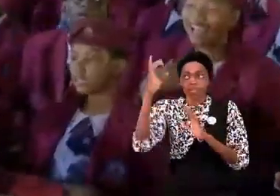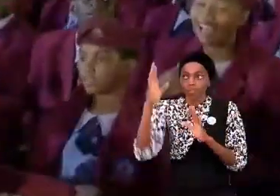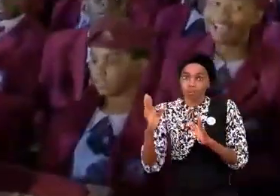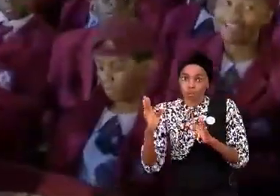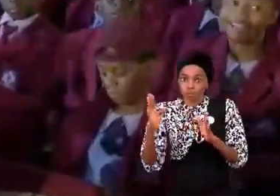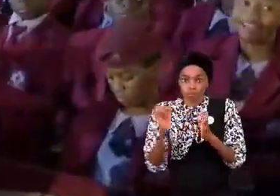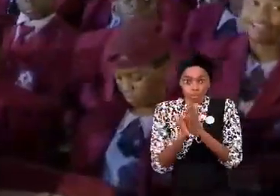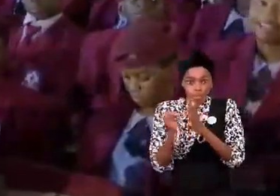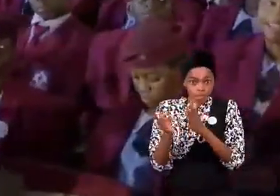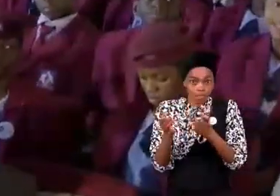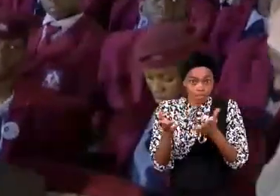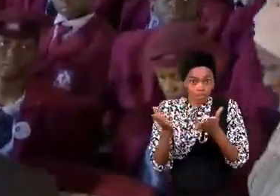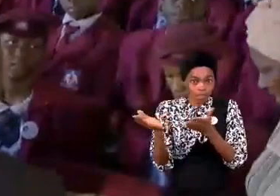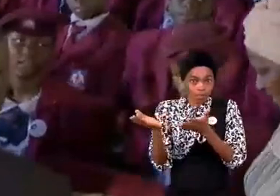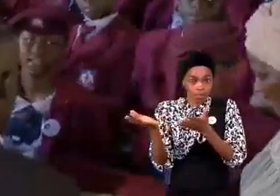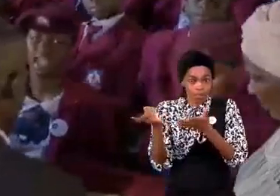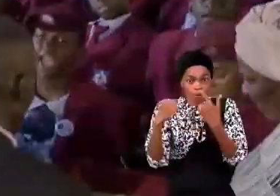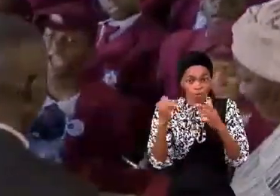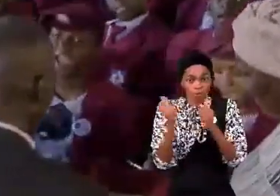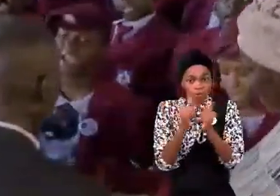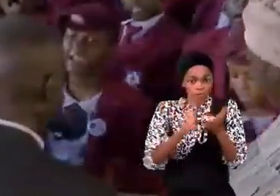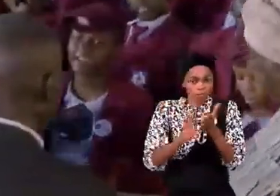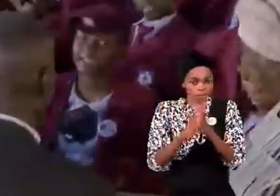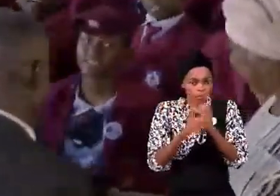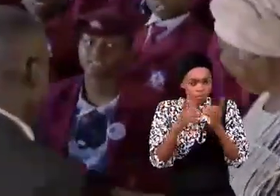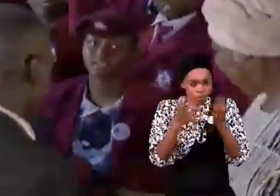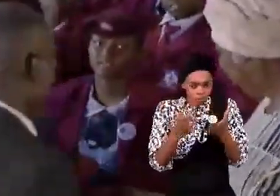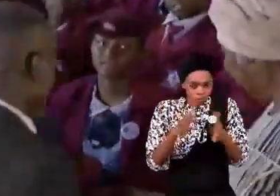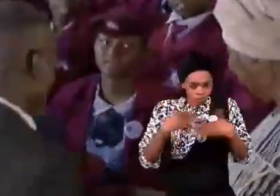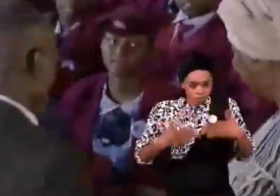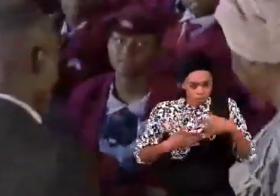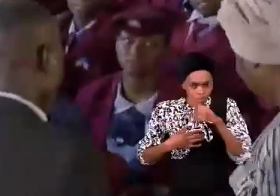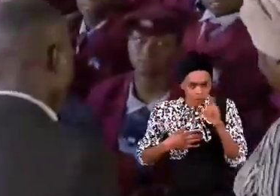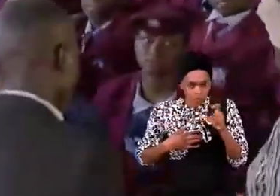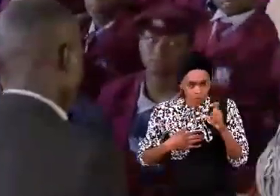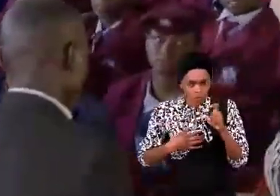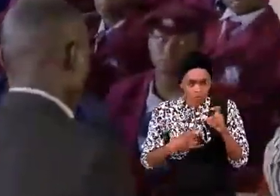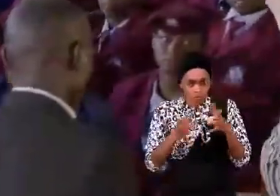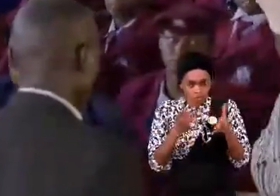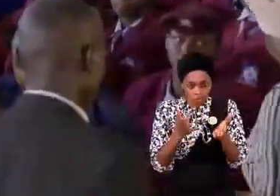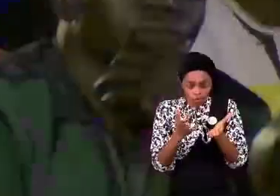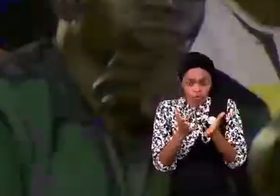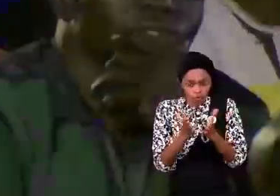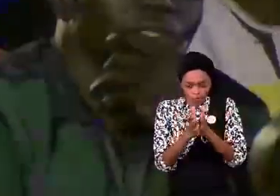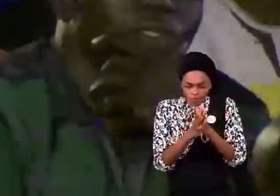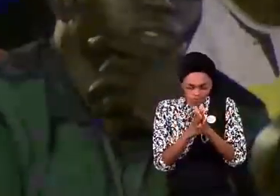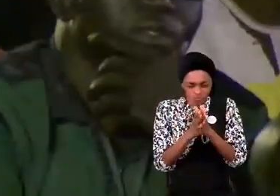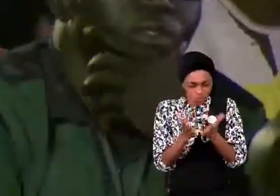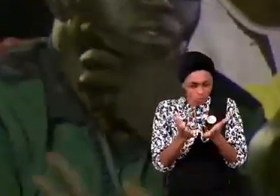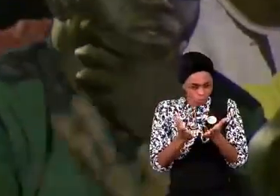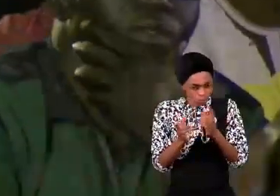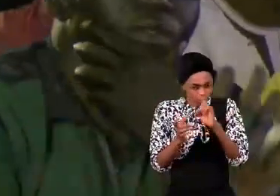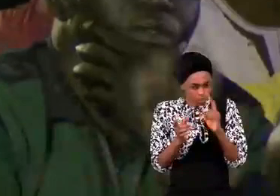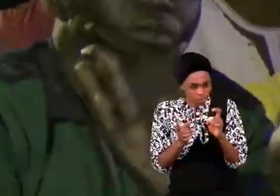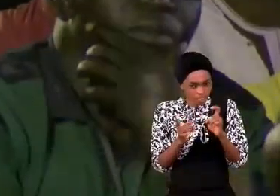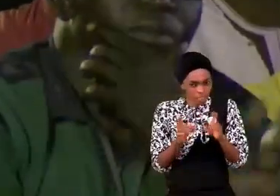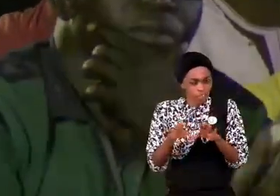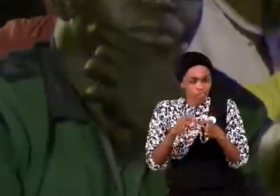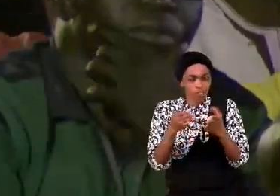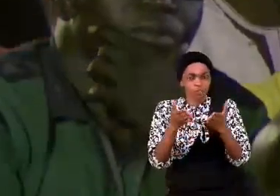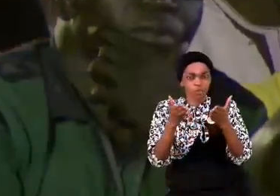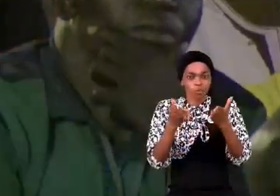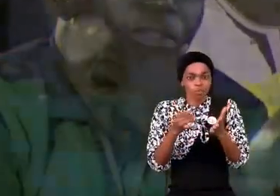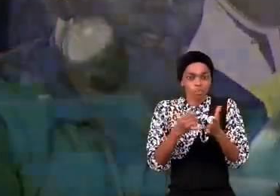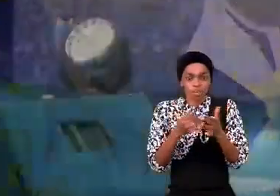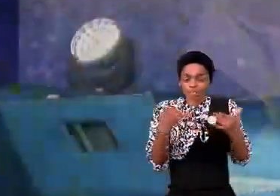Do you desire? And do you want it now? Heads